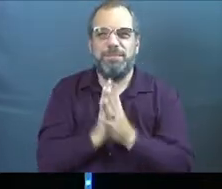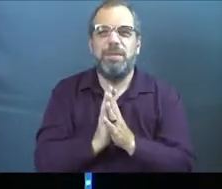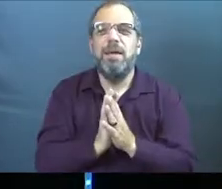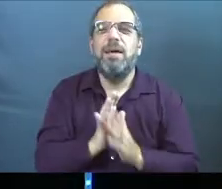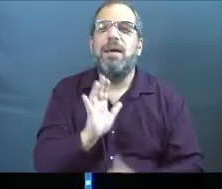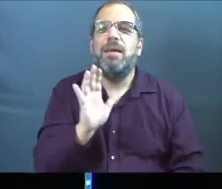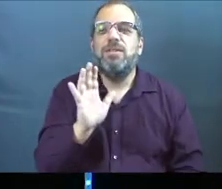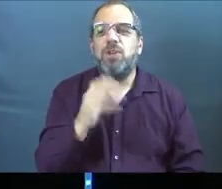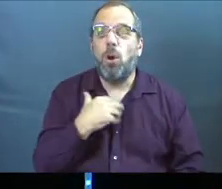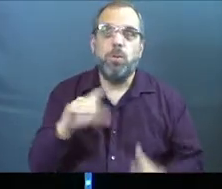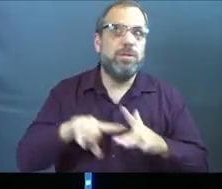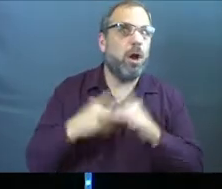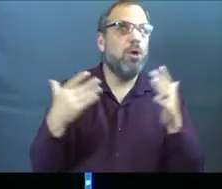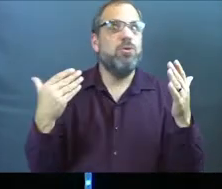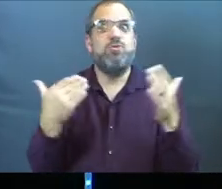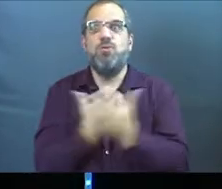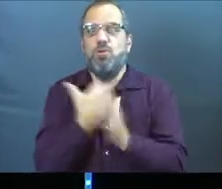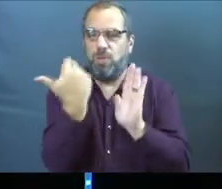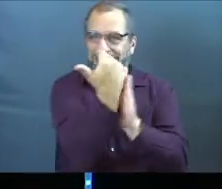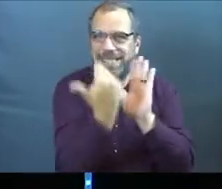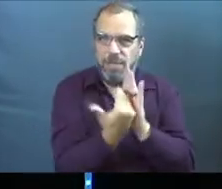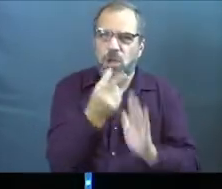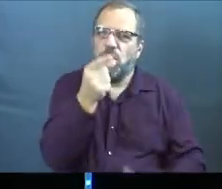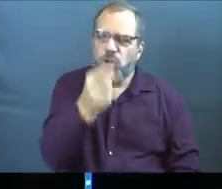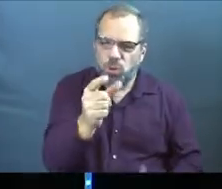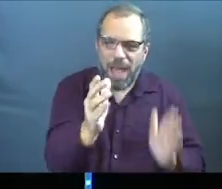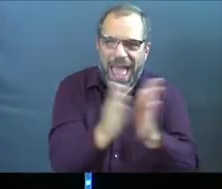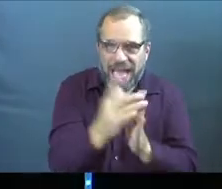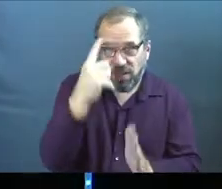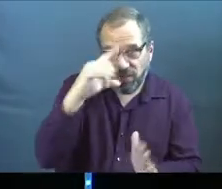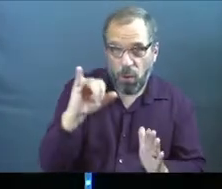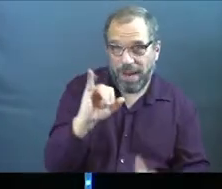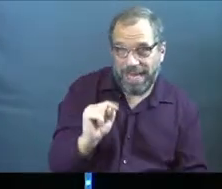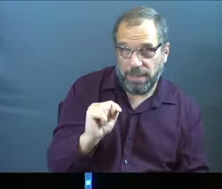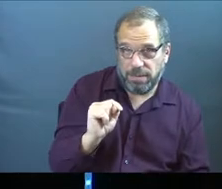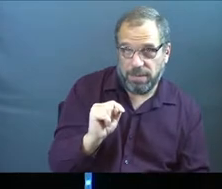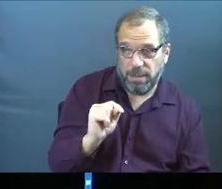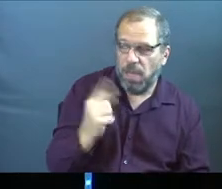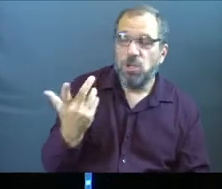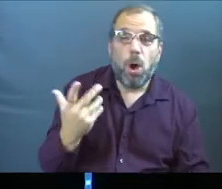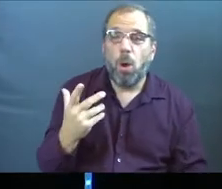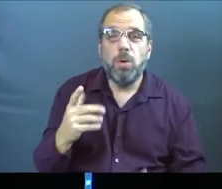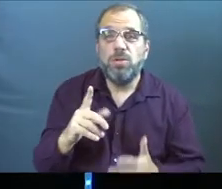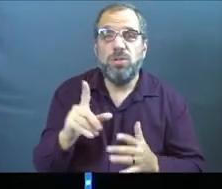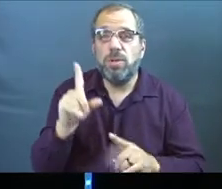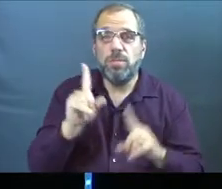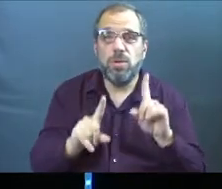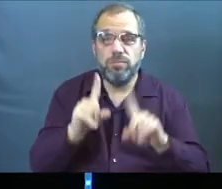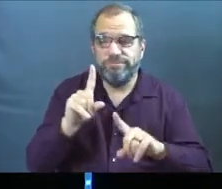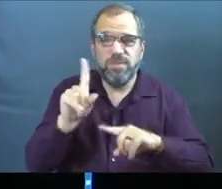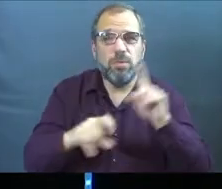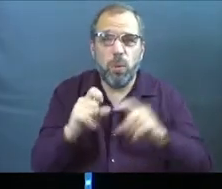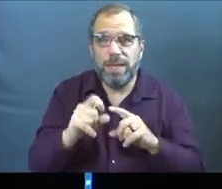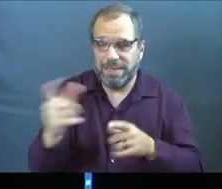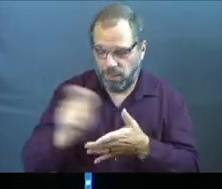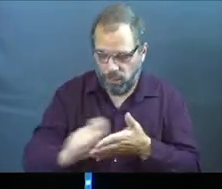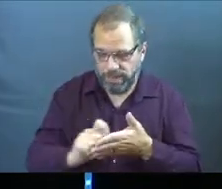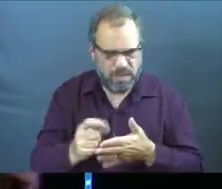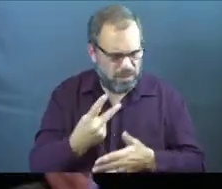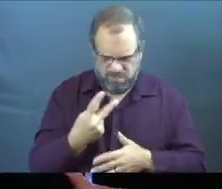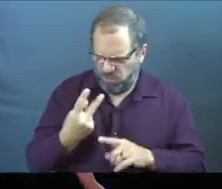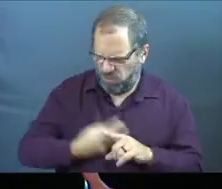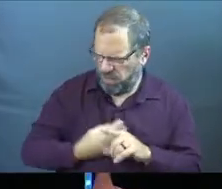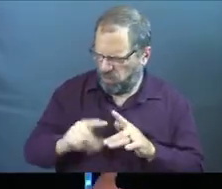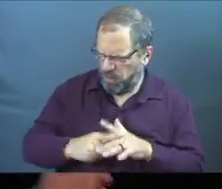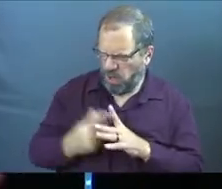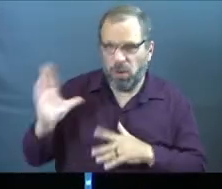If you were with us last week, we started a brand new series called You Asked For It. This is a series where we're just taking some questions from the congregation. A few months ago, we